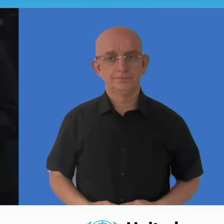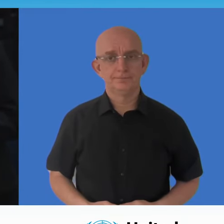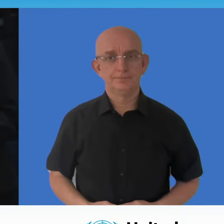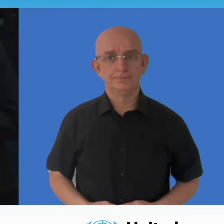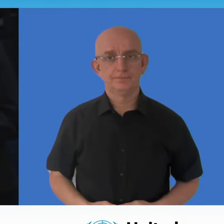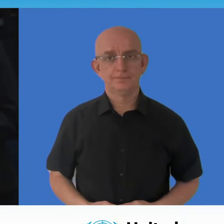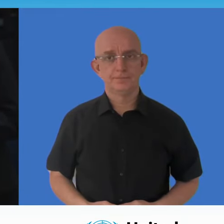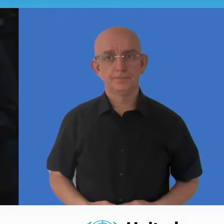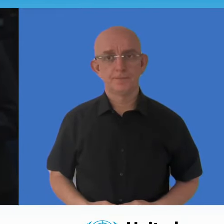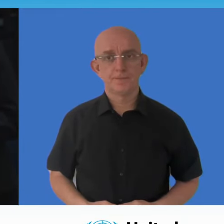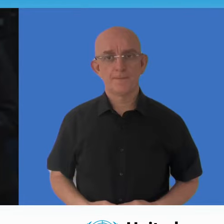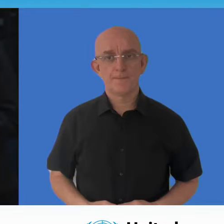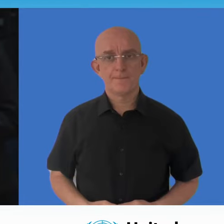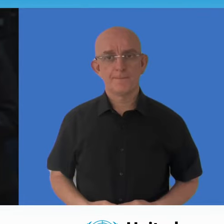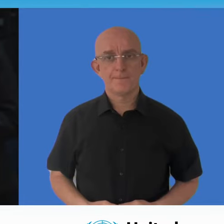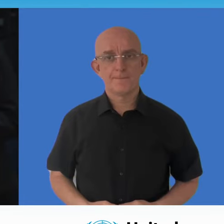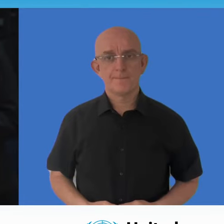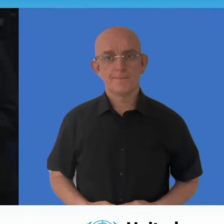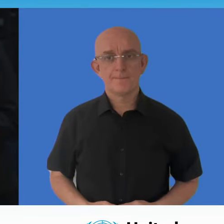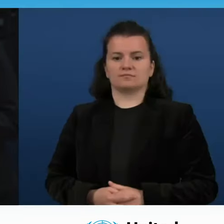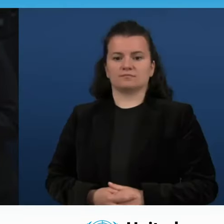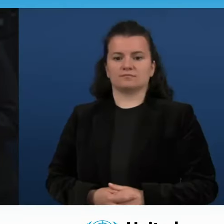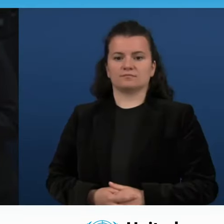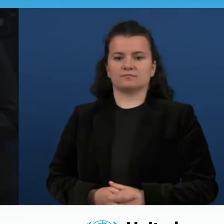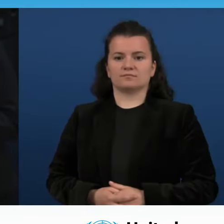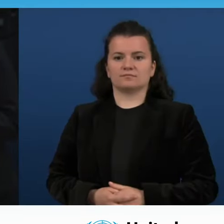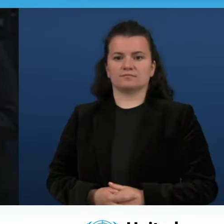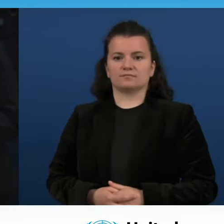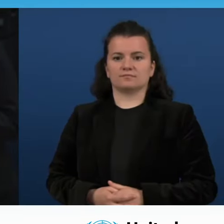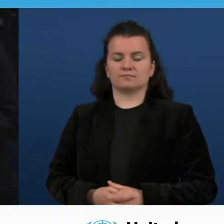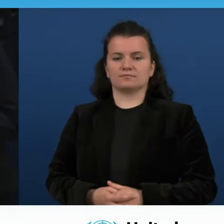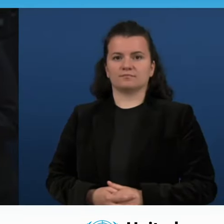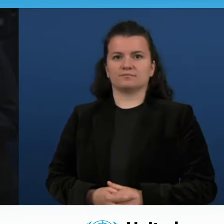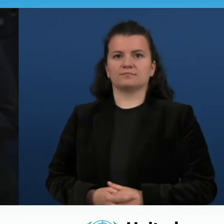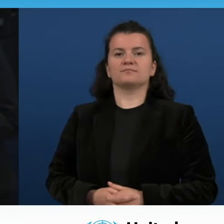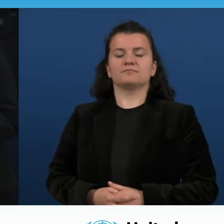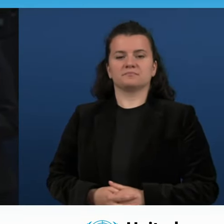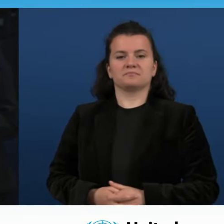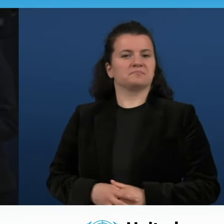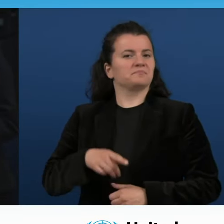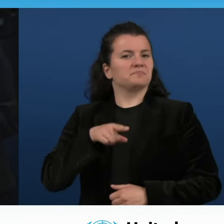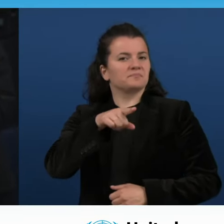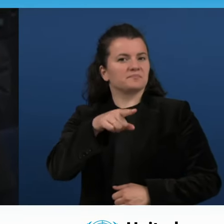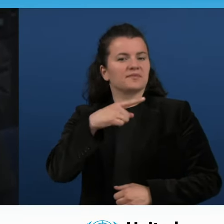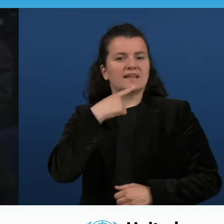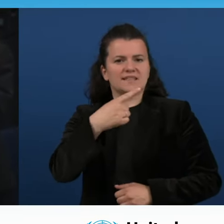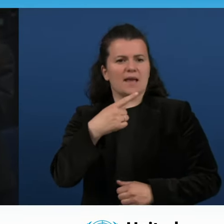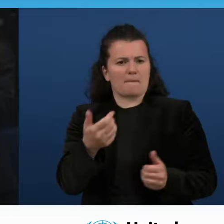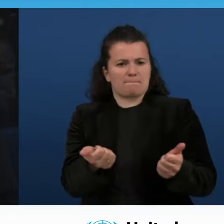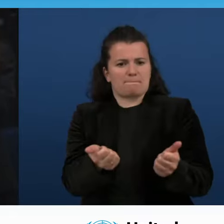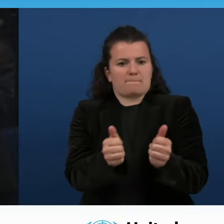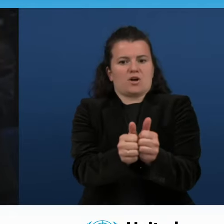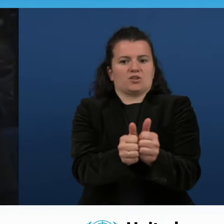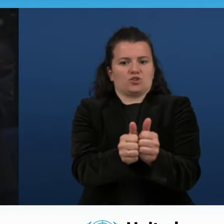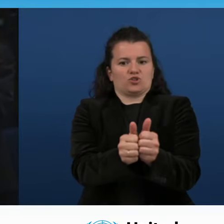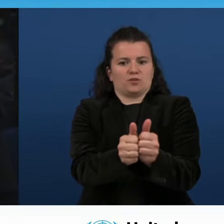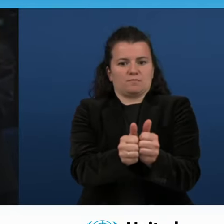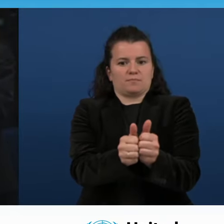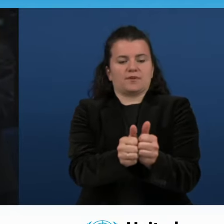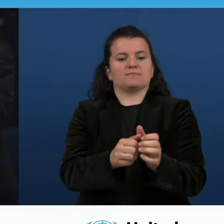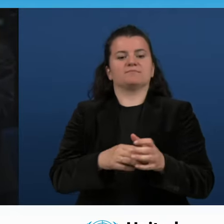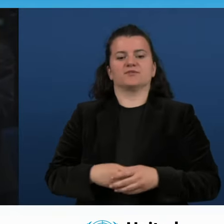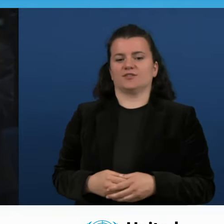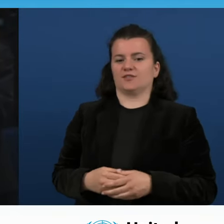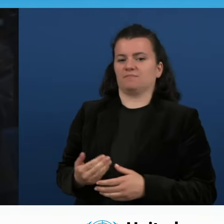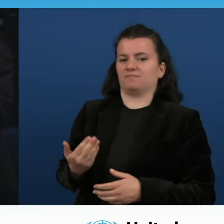So talking about partnership, we also have Mwinji here, who is a law practitioner and human rights advocate. So my